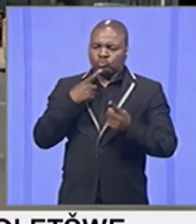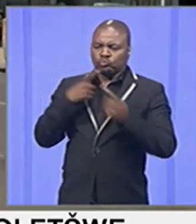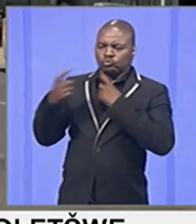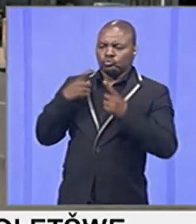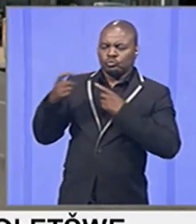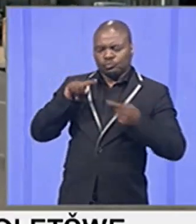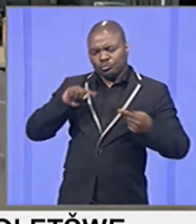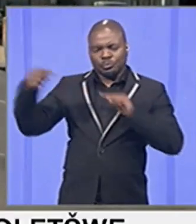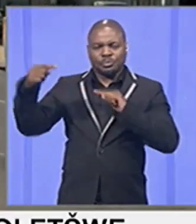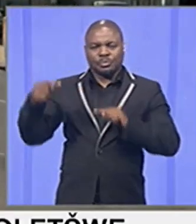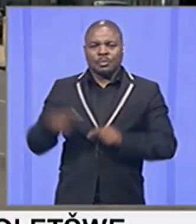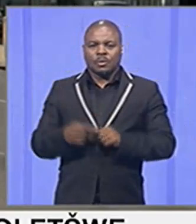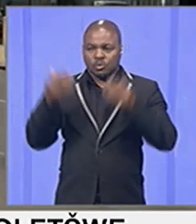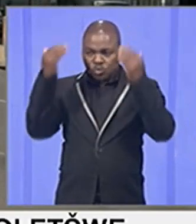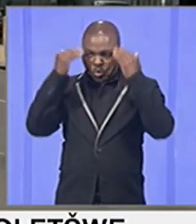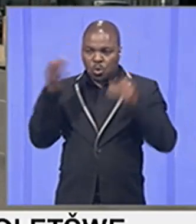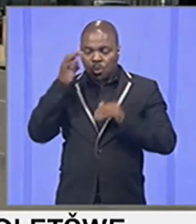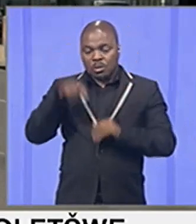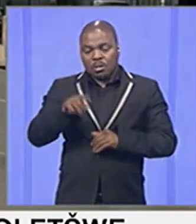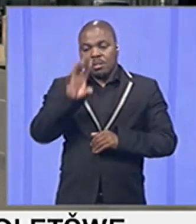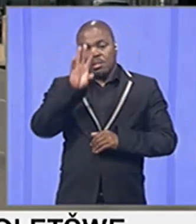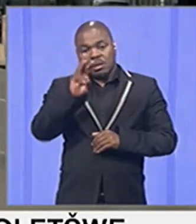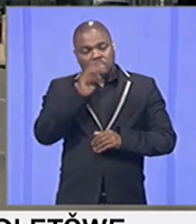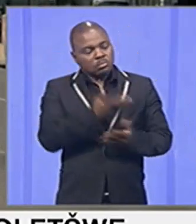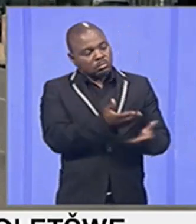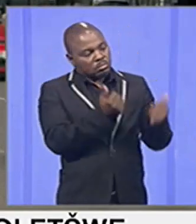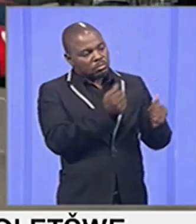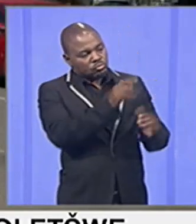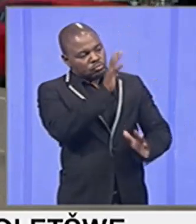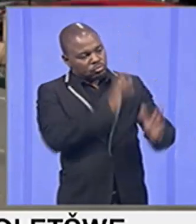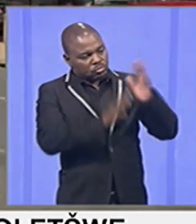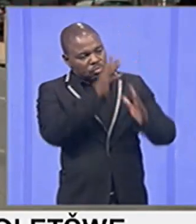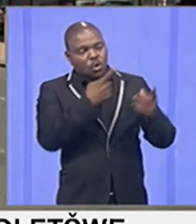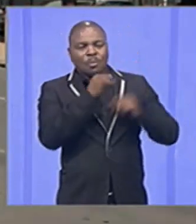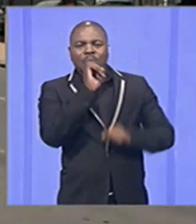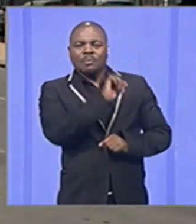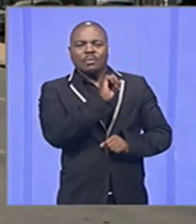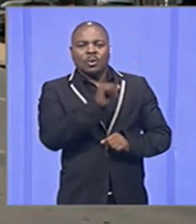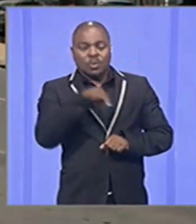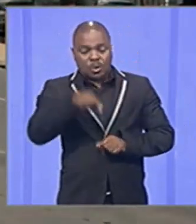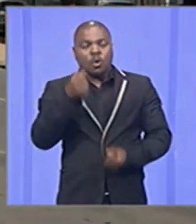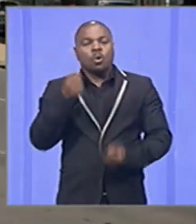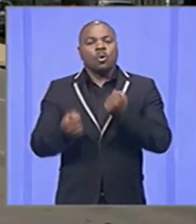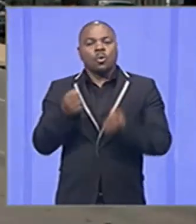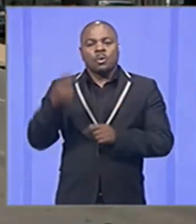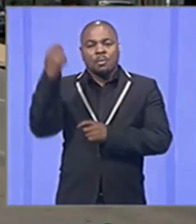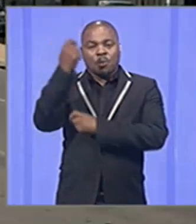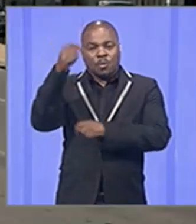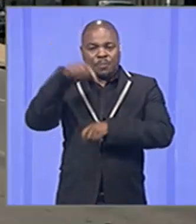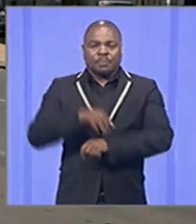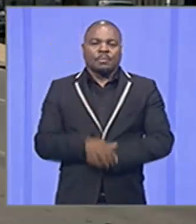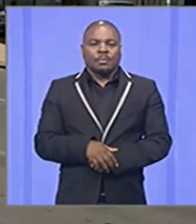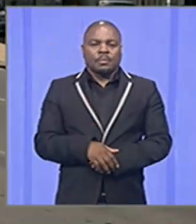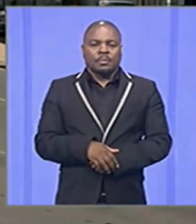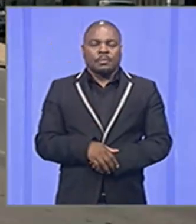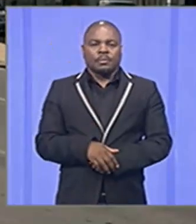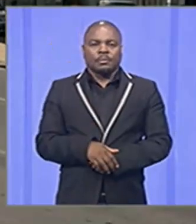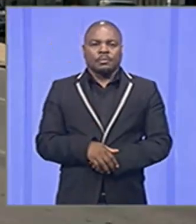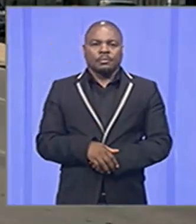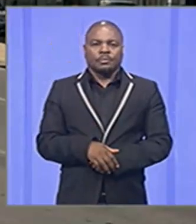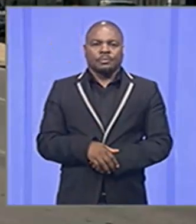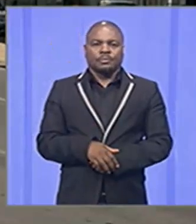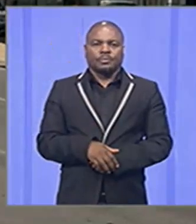seo. Moahlodi mo file letšatši la Labone gore a tšweletše boipelaetšo bja gagwe gona fa kgoreng kgolo ya tsheko ya Polokwane. Nna ke Koketšo Motau wa